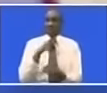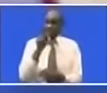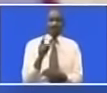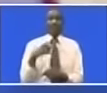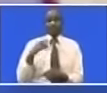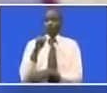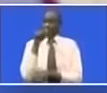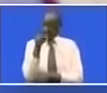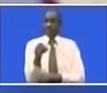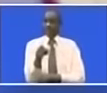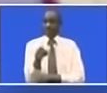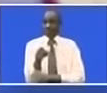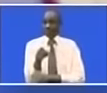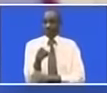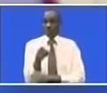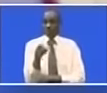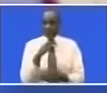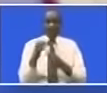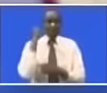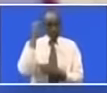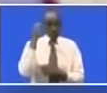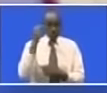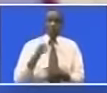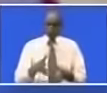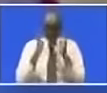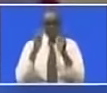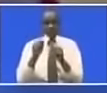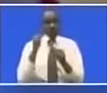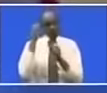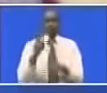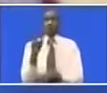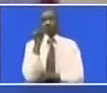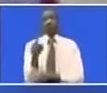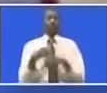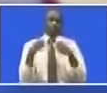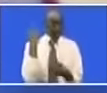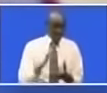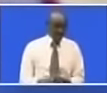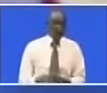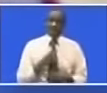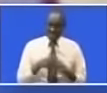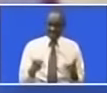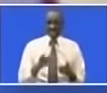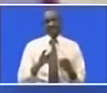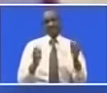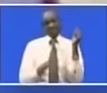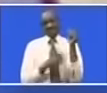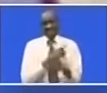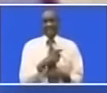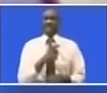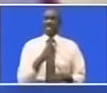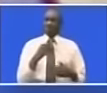used as a political capital by politicians. It's only unfortunate that women and the